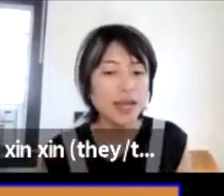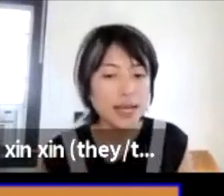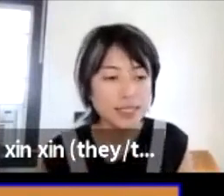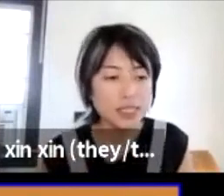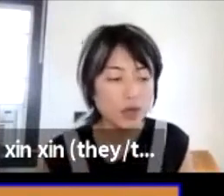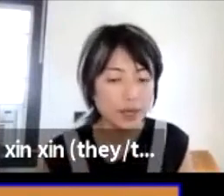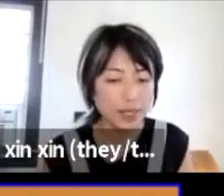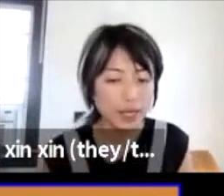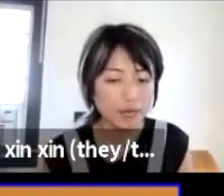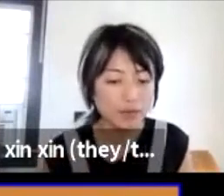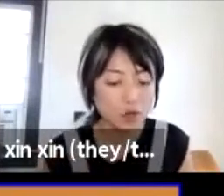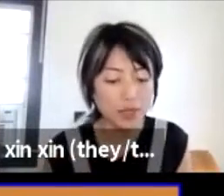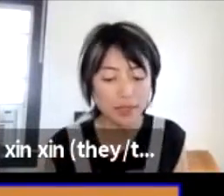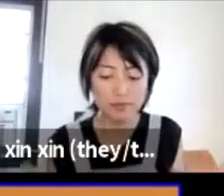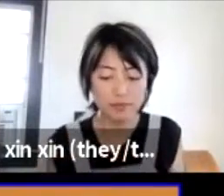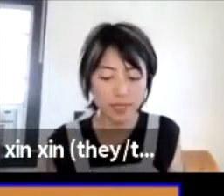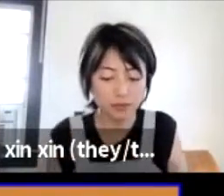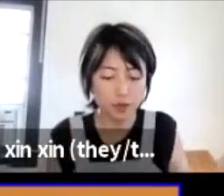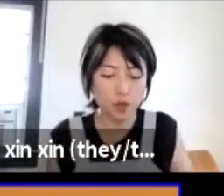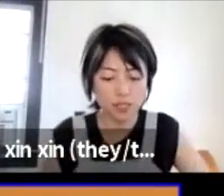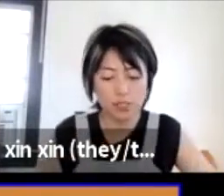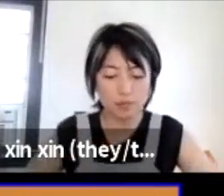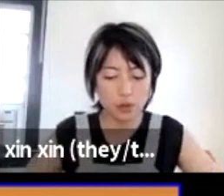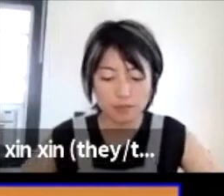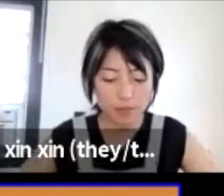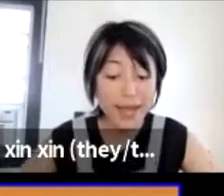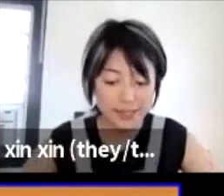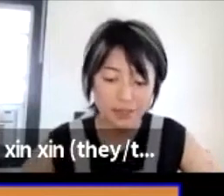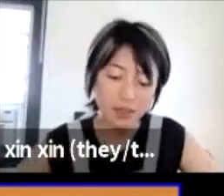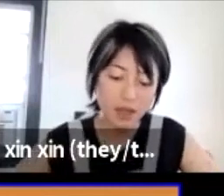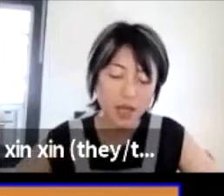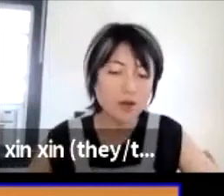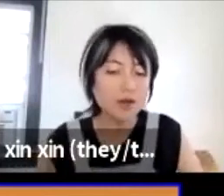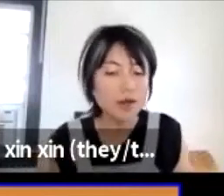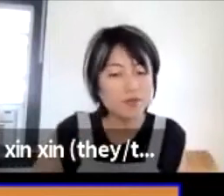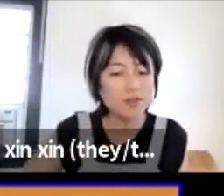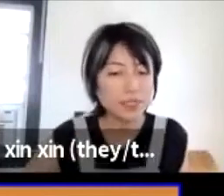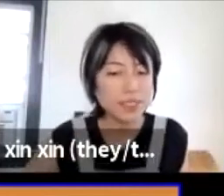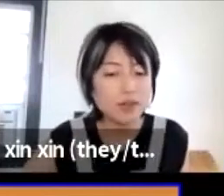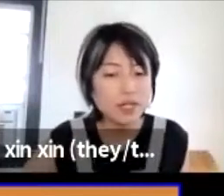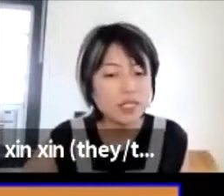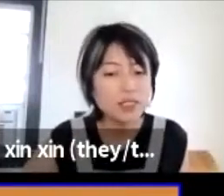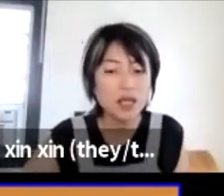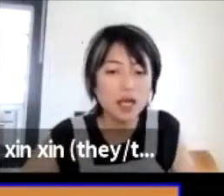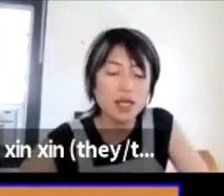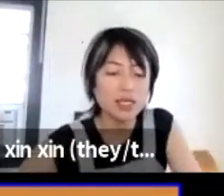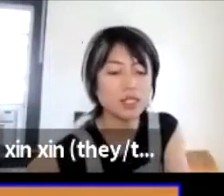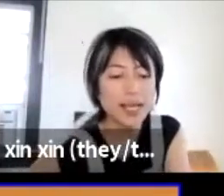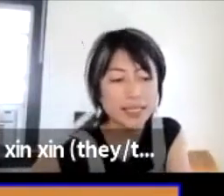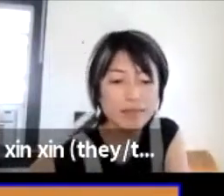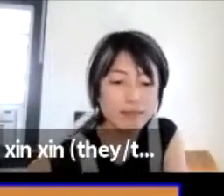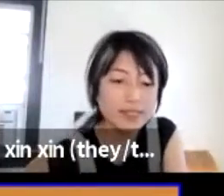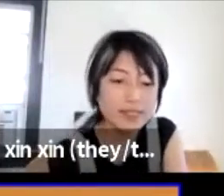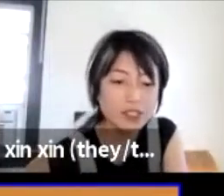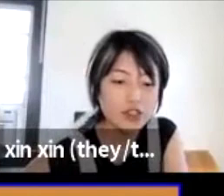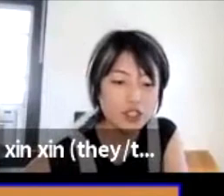in asking you all right now, or my kind of request or ask of everybody now is there